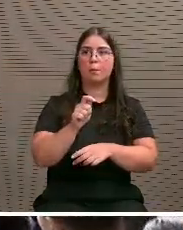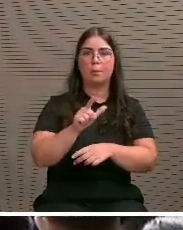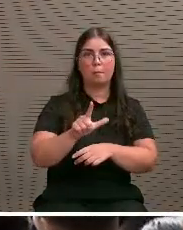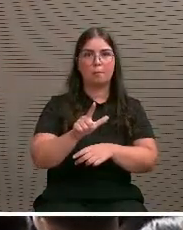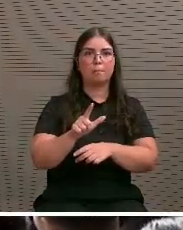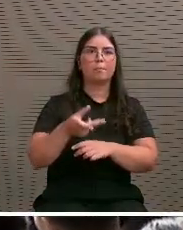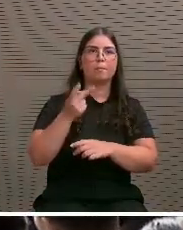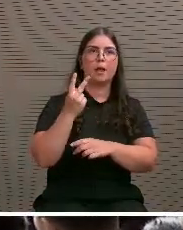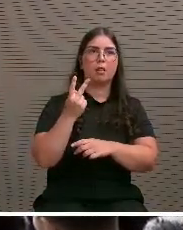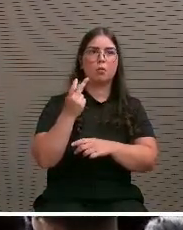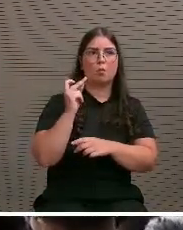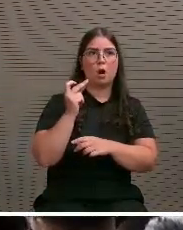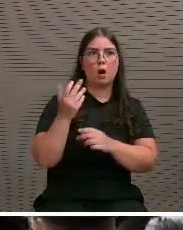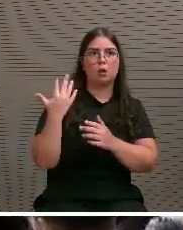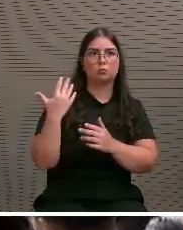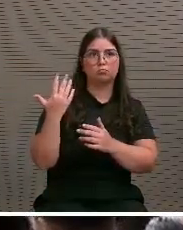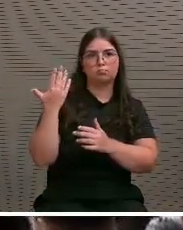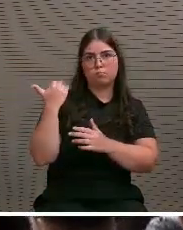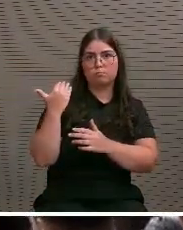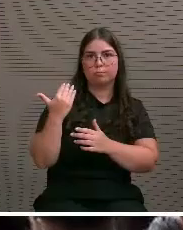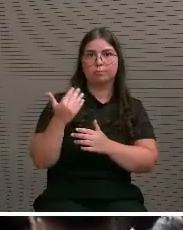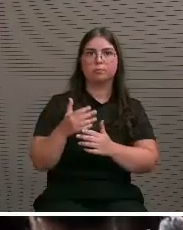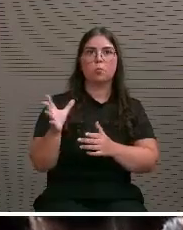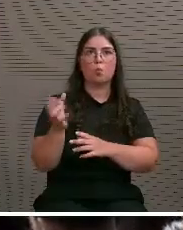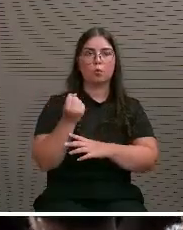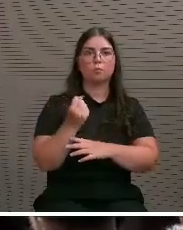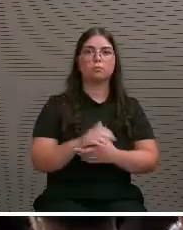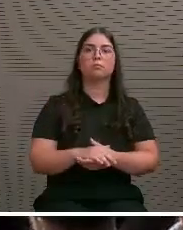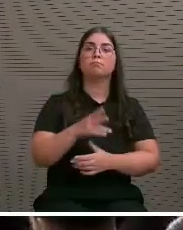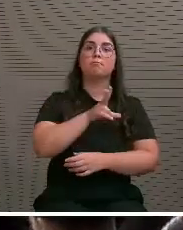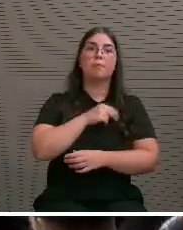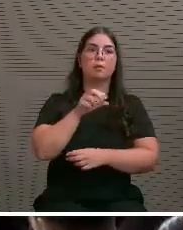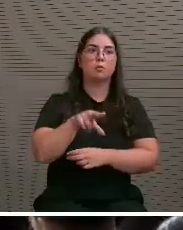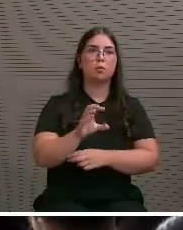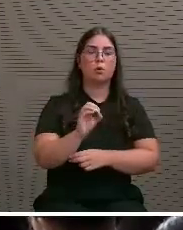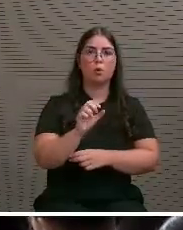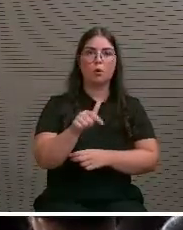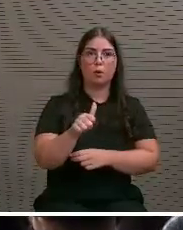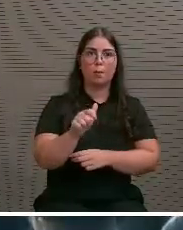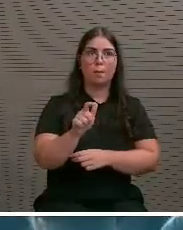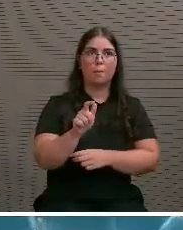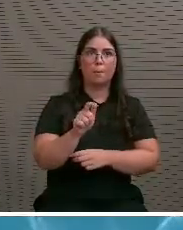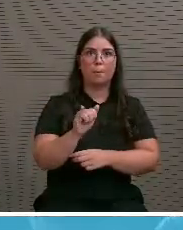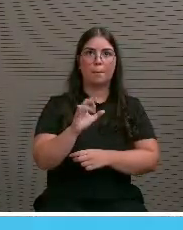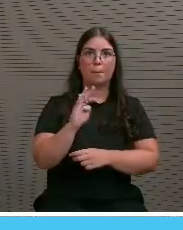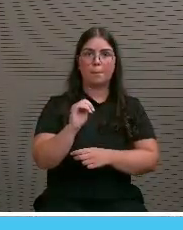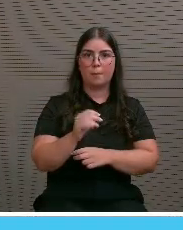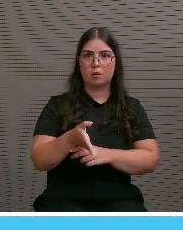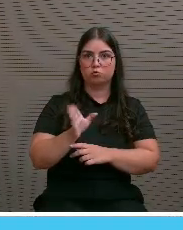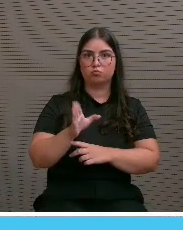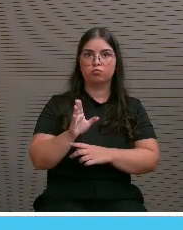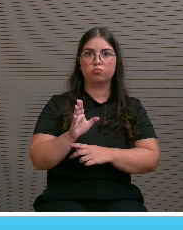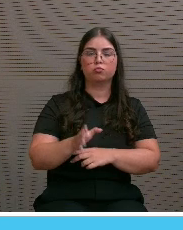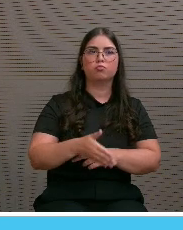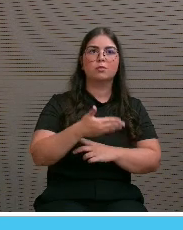We have a large number of Nobel laureates. This number is actually now up to 166, who all